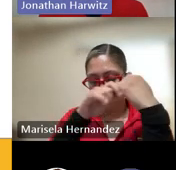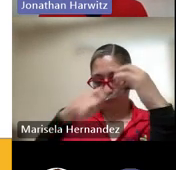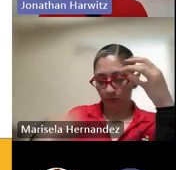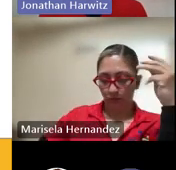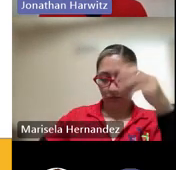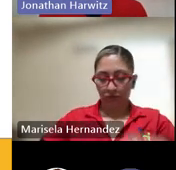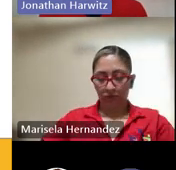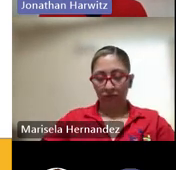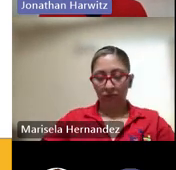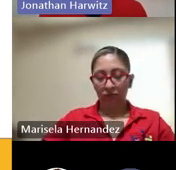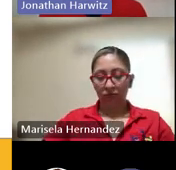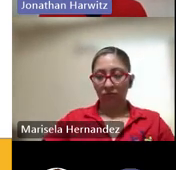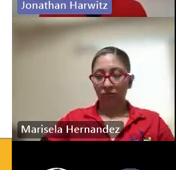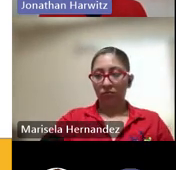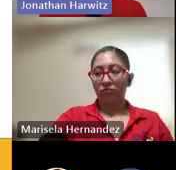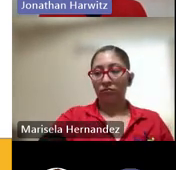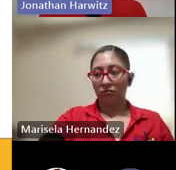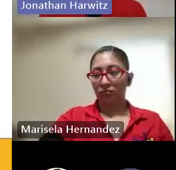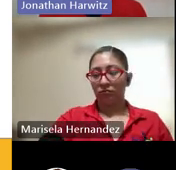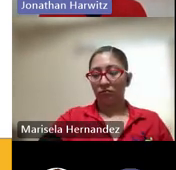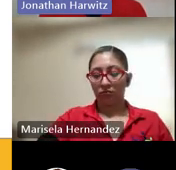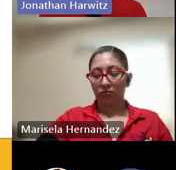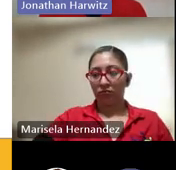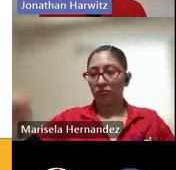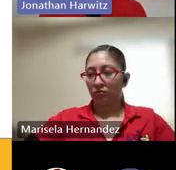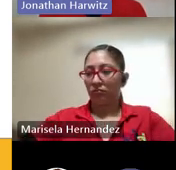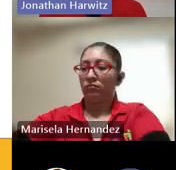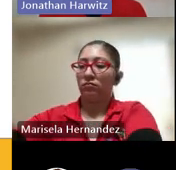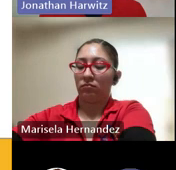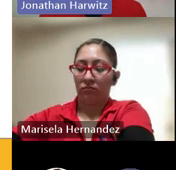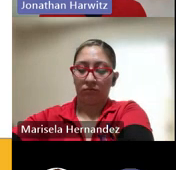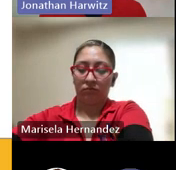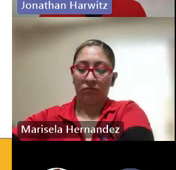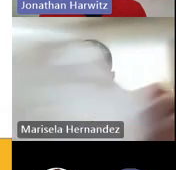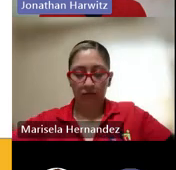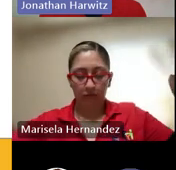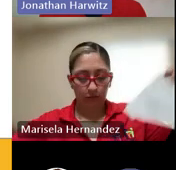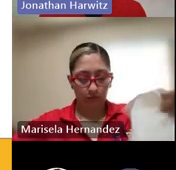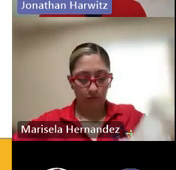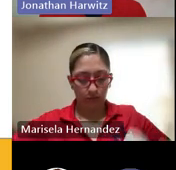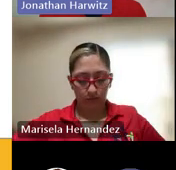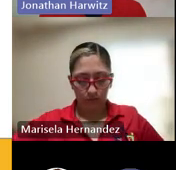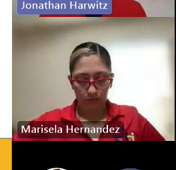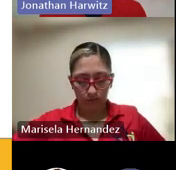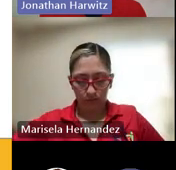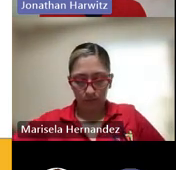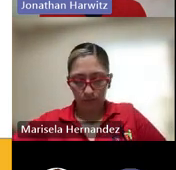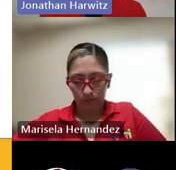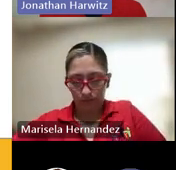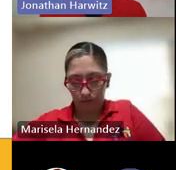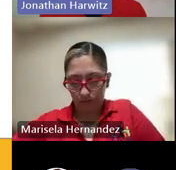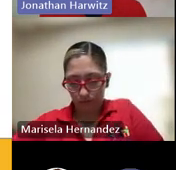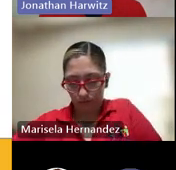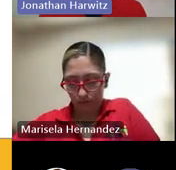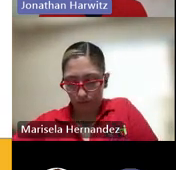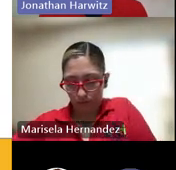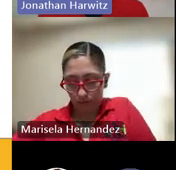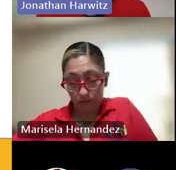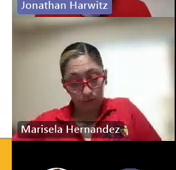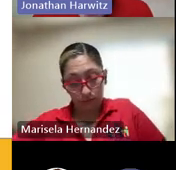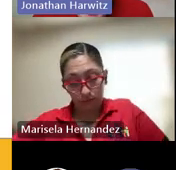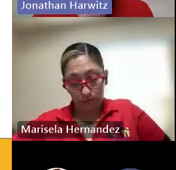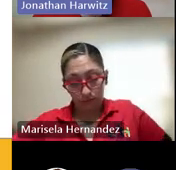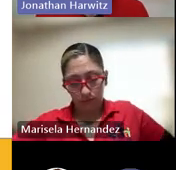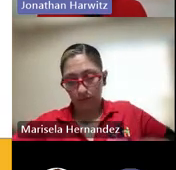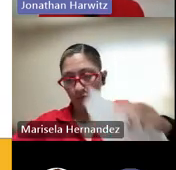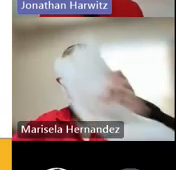many billions of dollars proposed on the mandatory side to address housing and none of it is in the USDA budget is